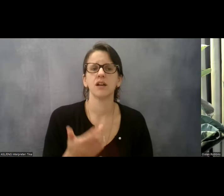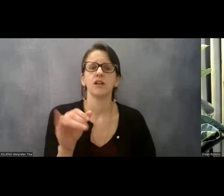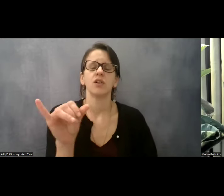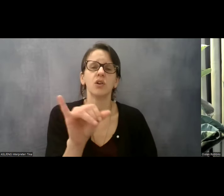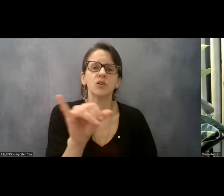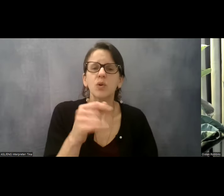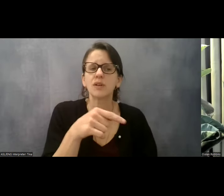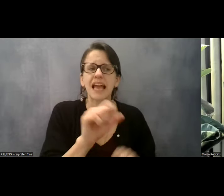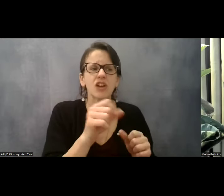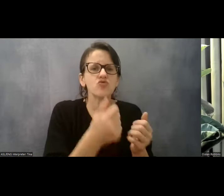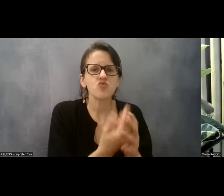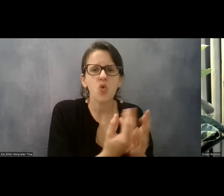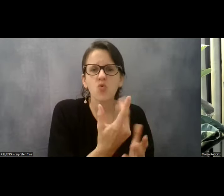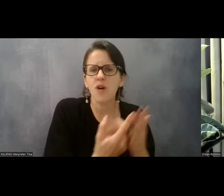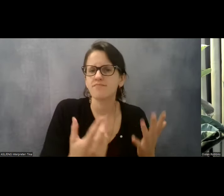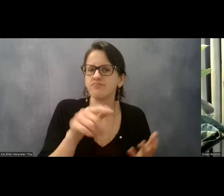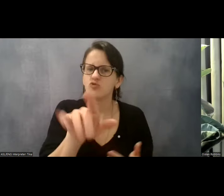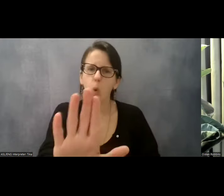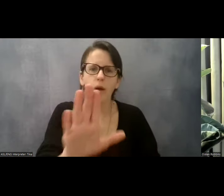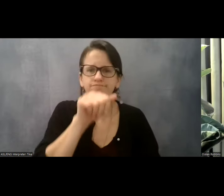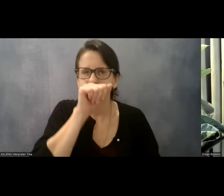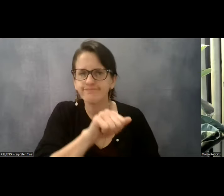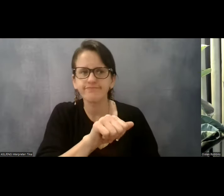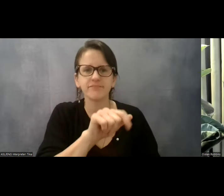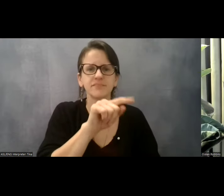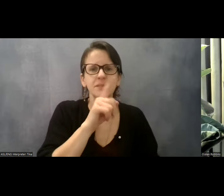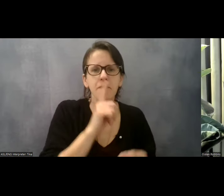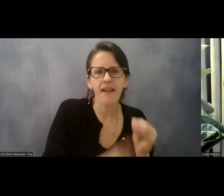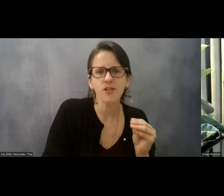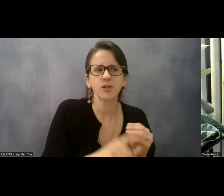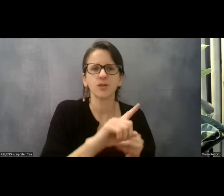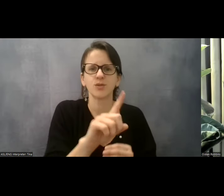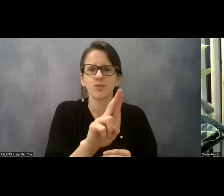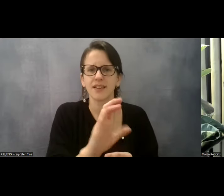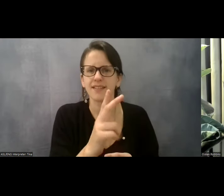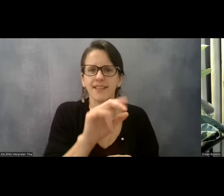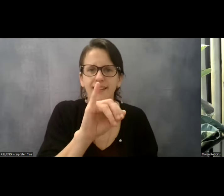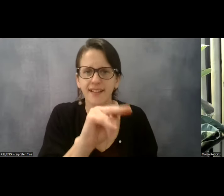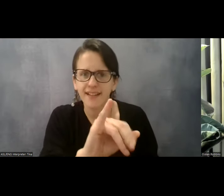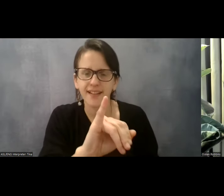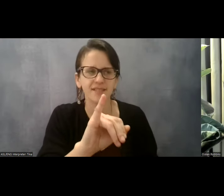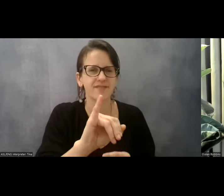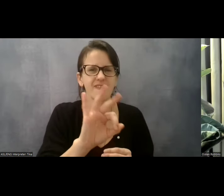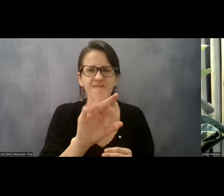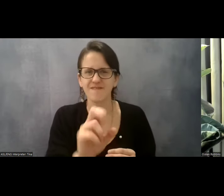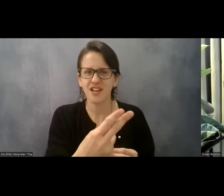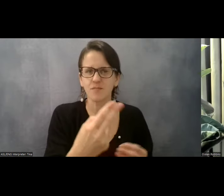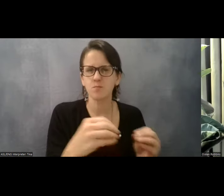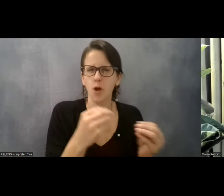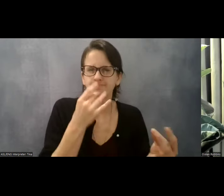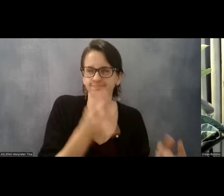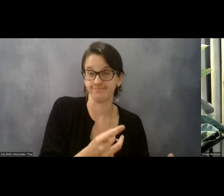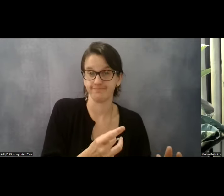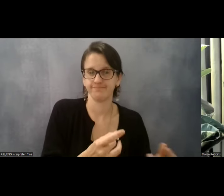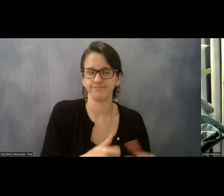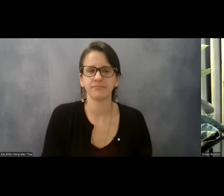and zucchini and other foods that are best fresh and that you can grow in real abundance in your garden. Number eight